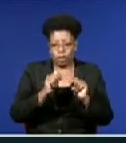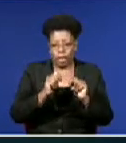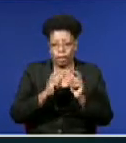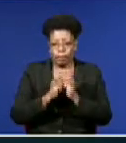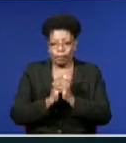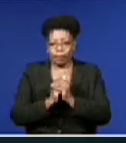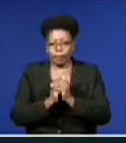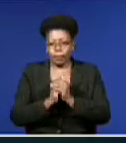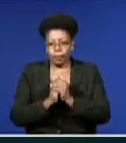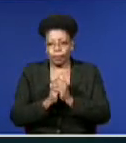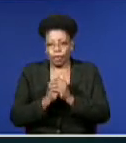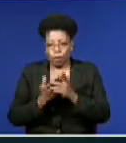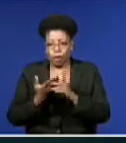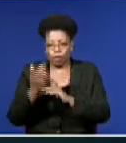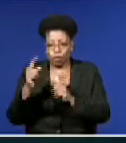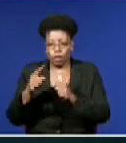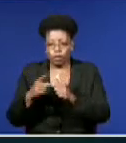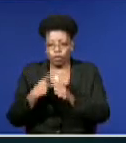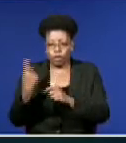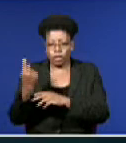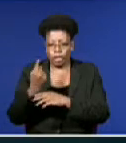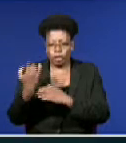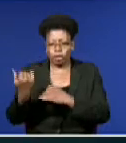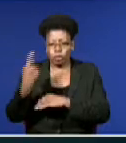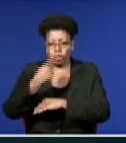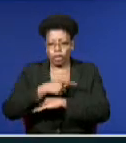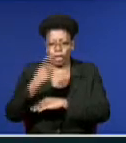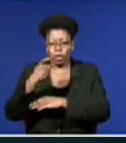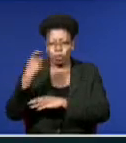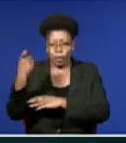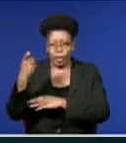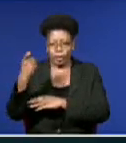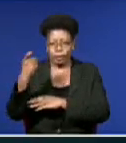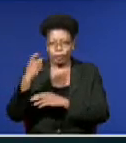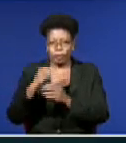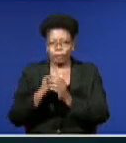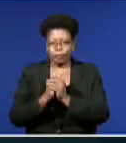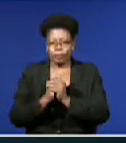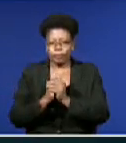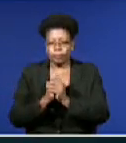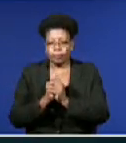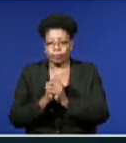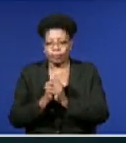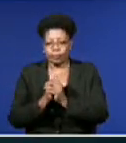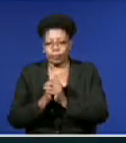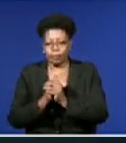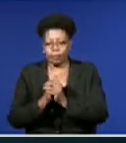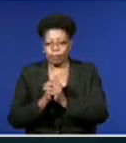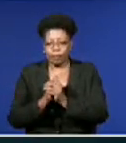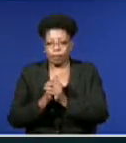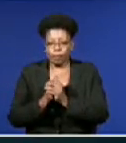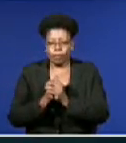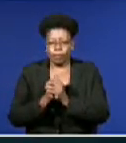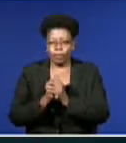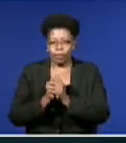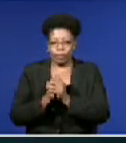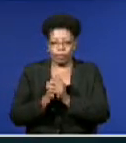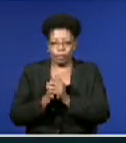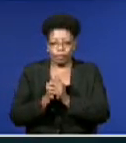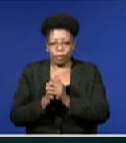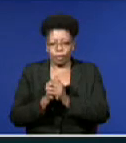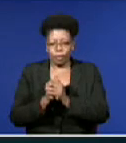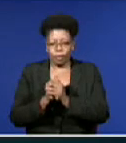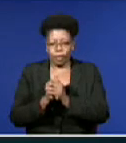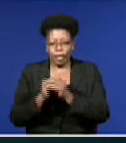and steamrolled through his first-round singles match today, winning over Canadian Ryan Dutois in straight sets 6-1 and 2 in an hour